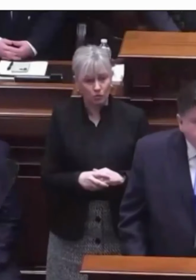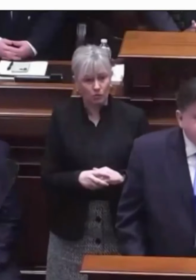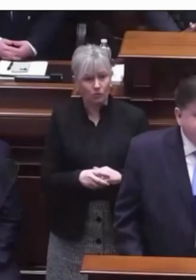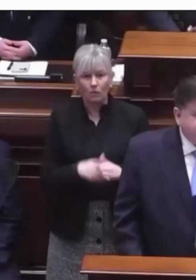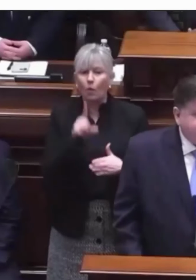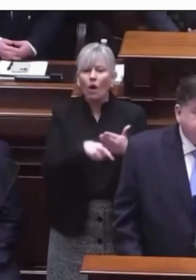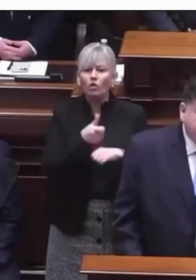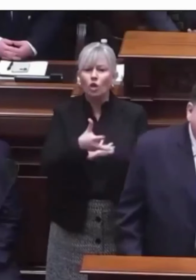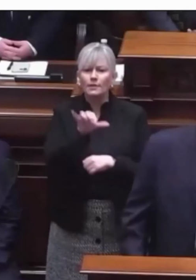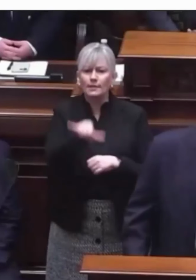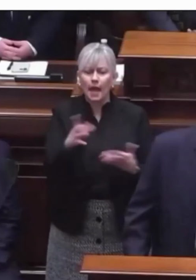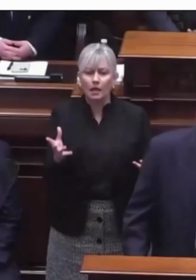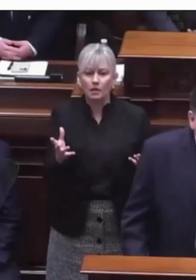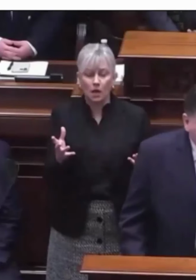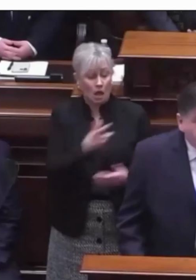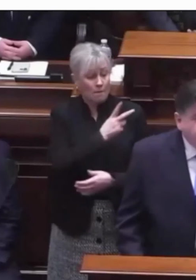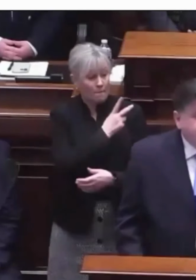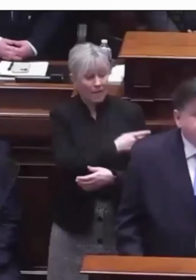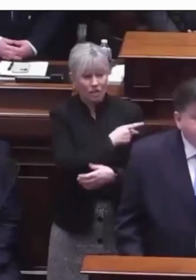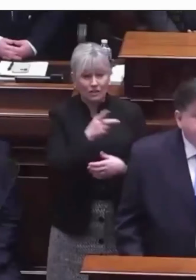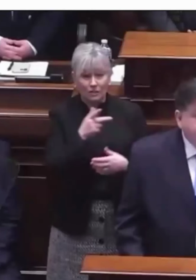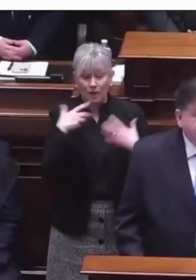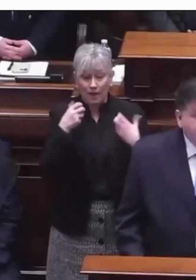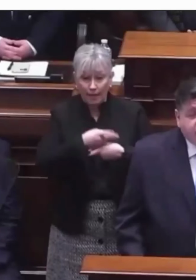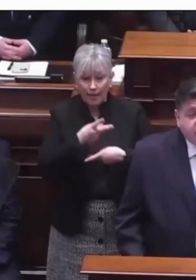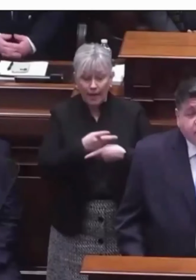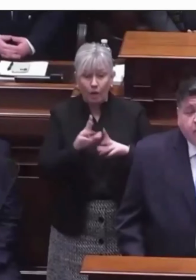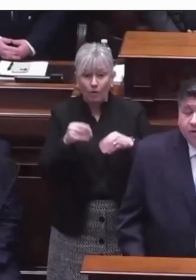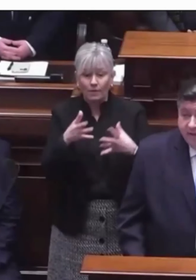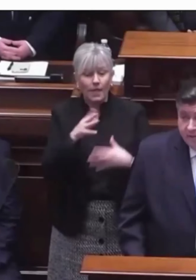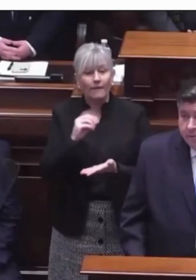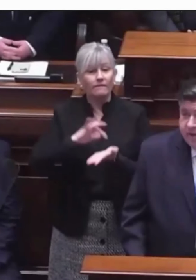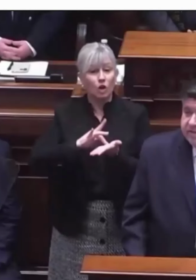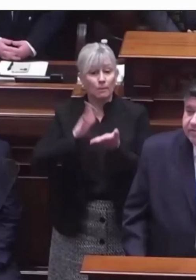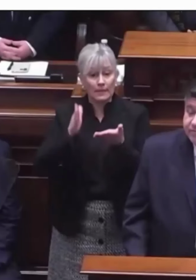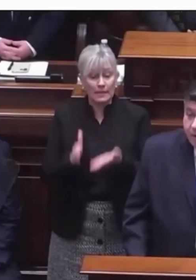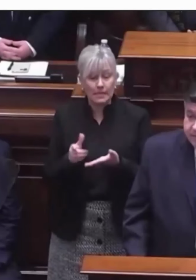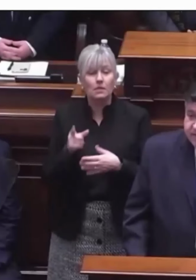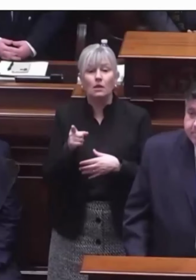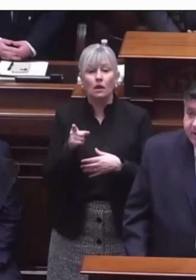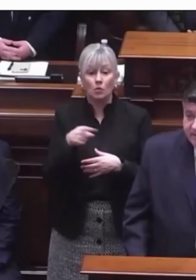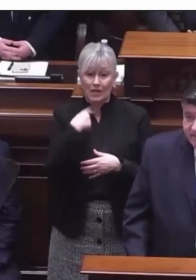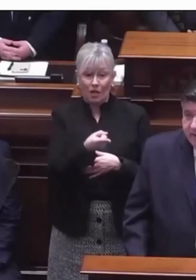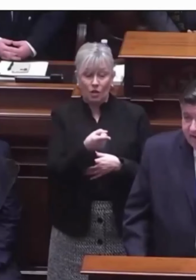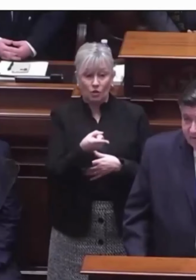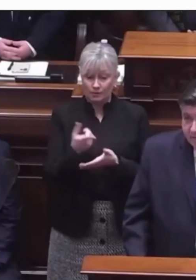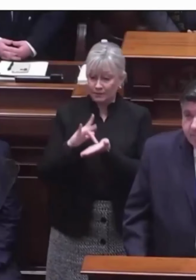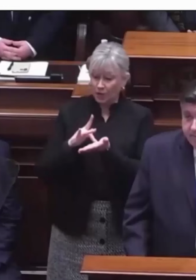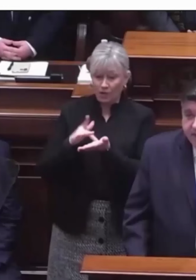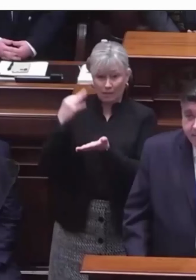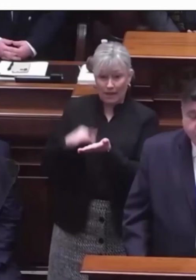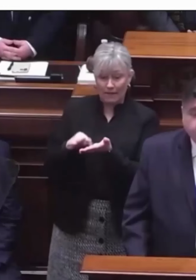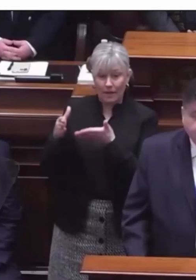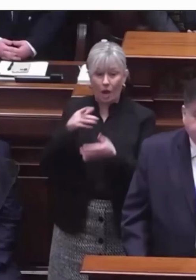What's causing that? Well, patients, healthcare providers, and independent pharmacists will all tell you that pharmacy benefit managers,